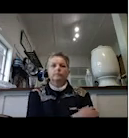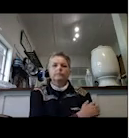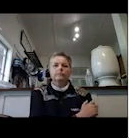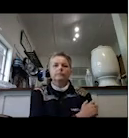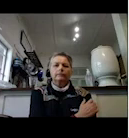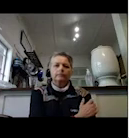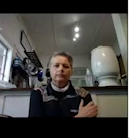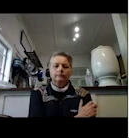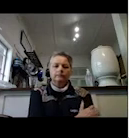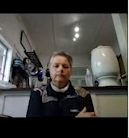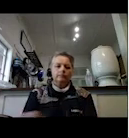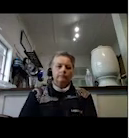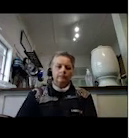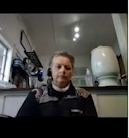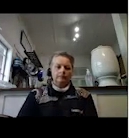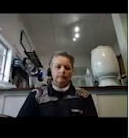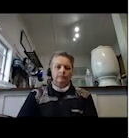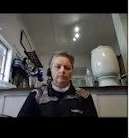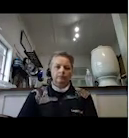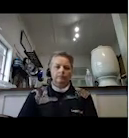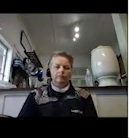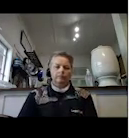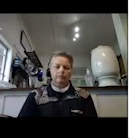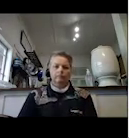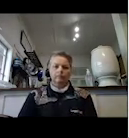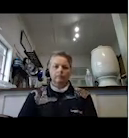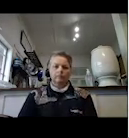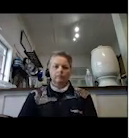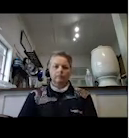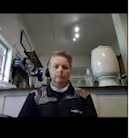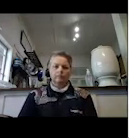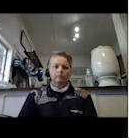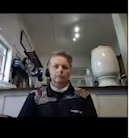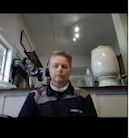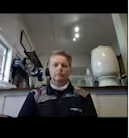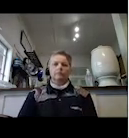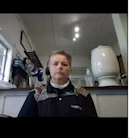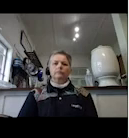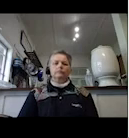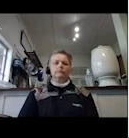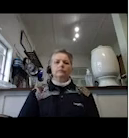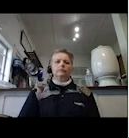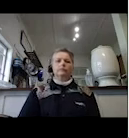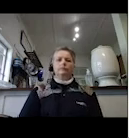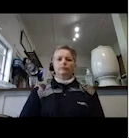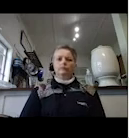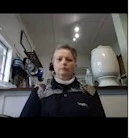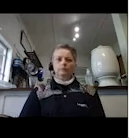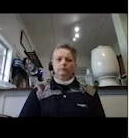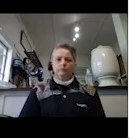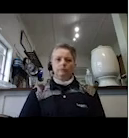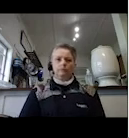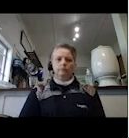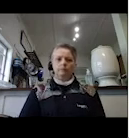So the other thing to be aware of with waivers and write-offs is that if your fine also has demerit points attached to